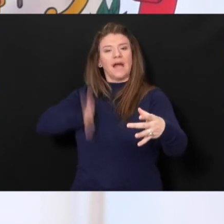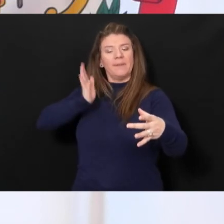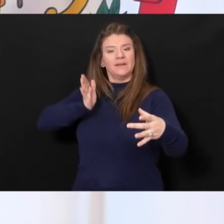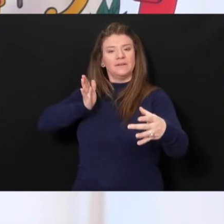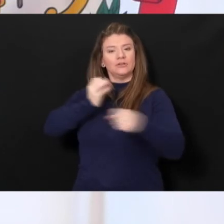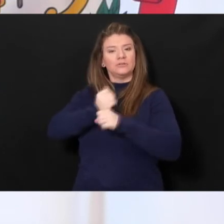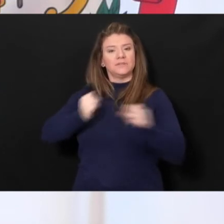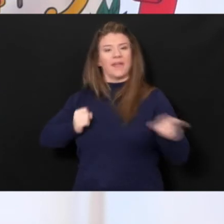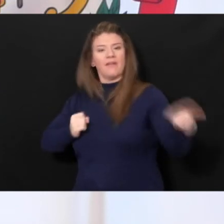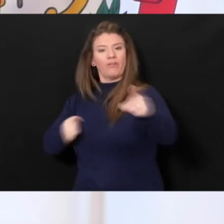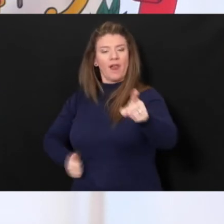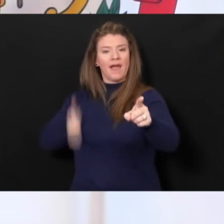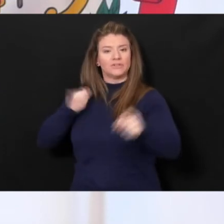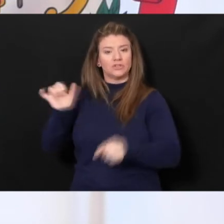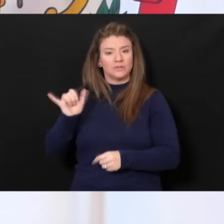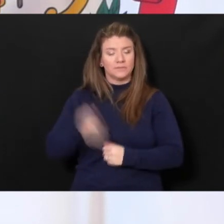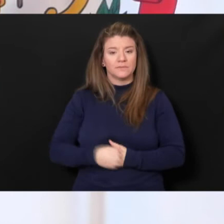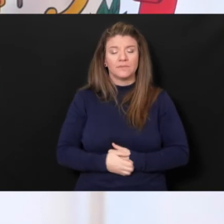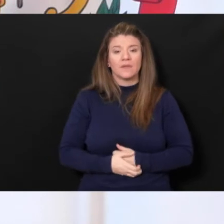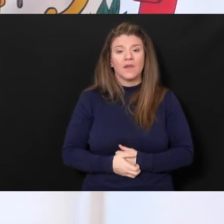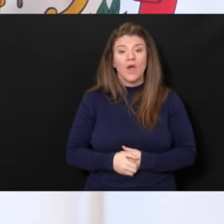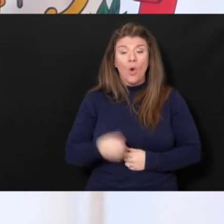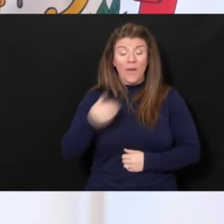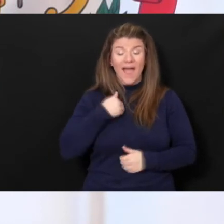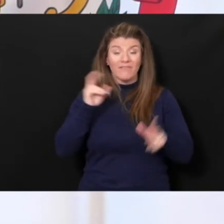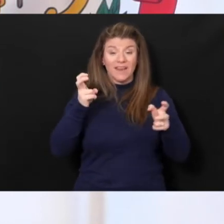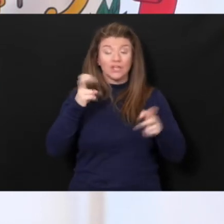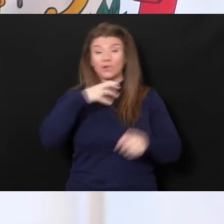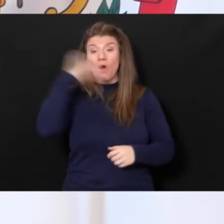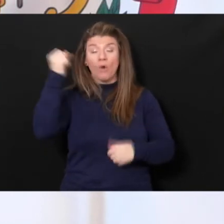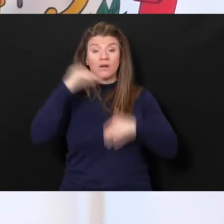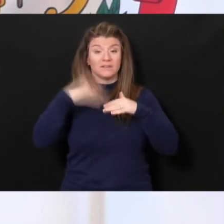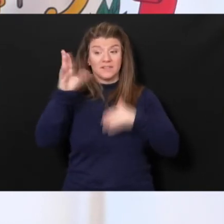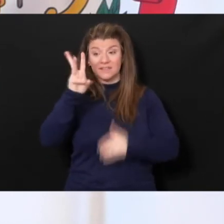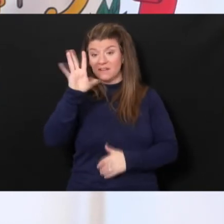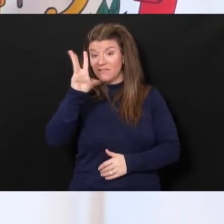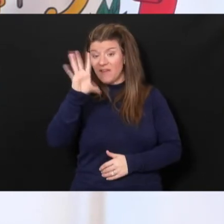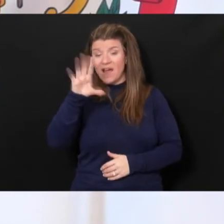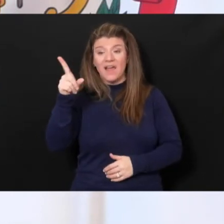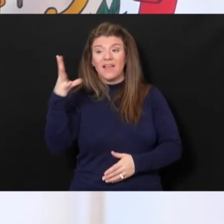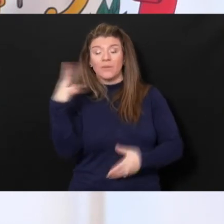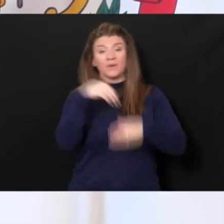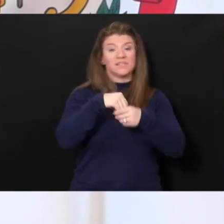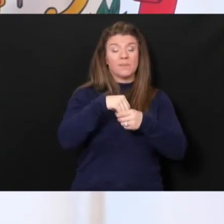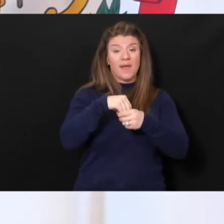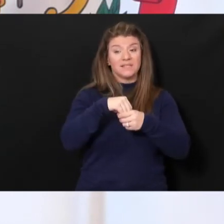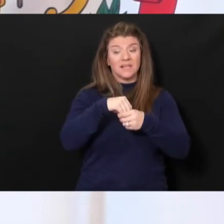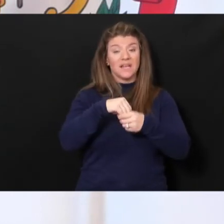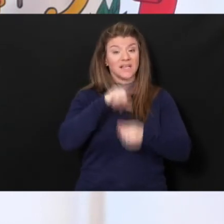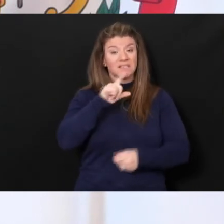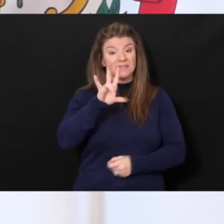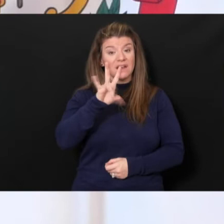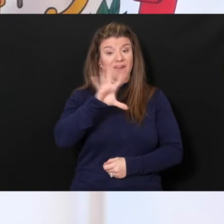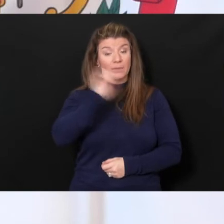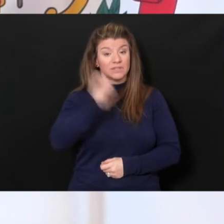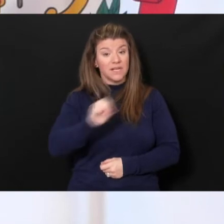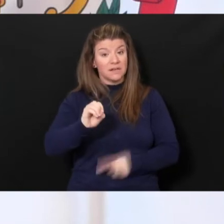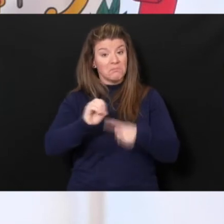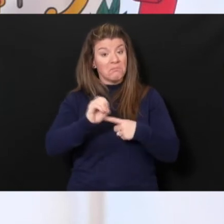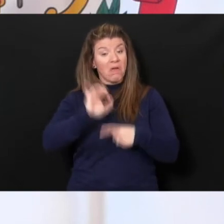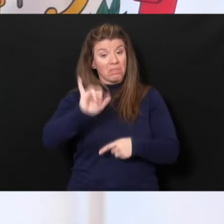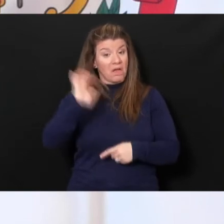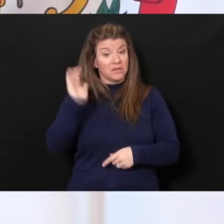have an issue with our seniors over 65, and that is this: a participation rate of 75% sounds good, doesn't it?